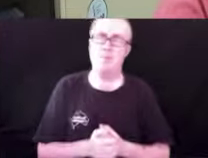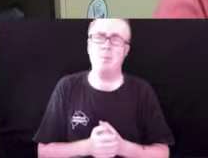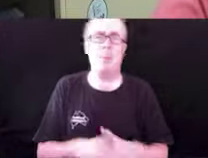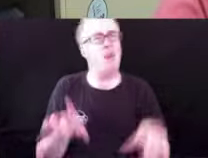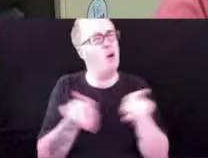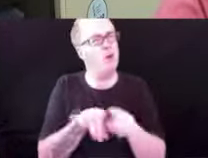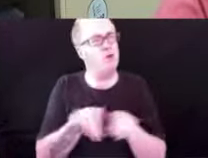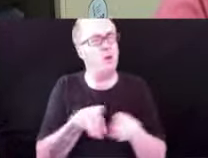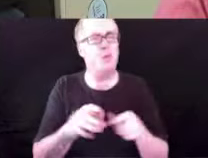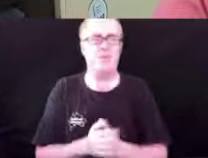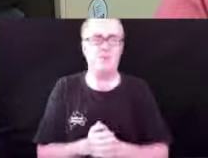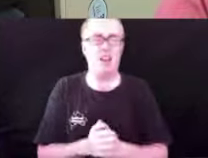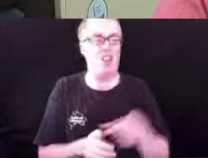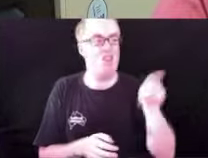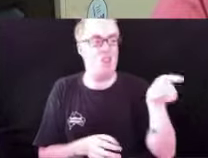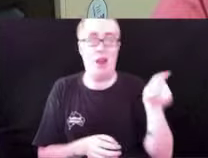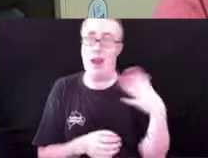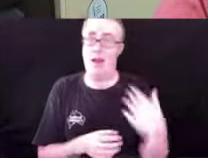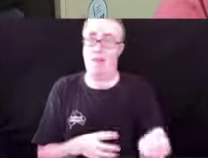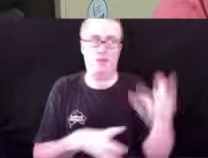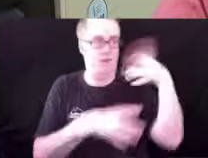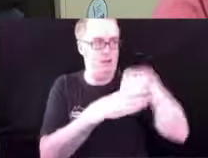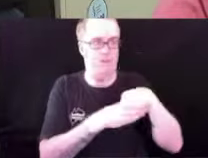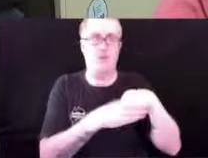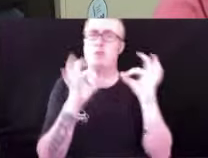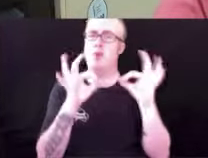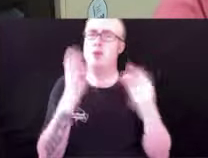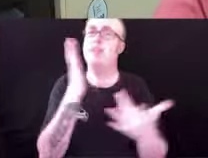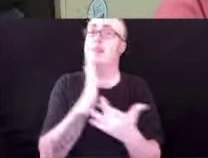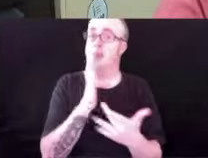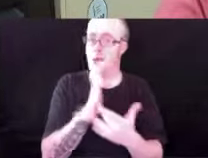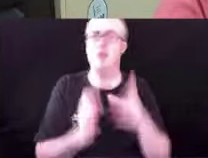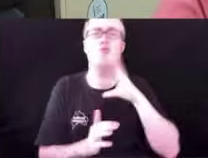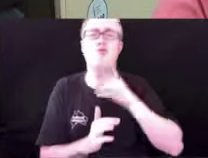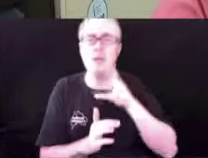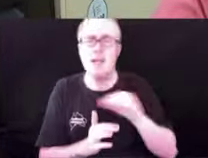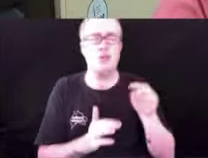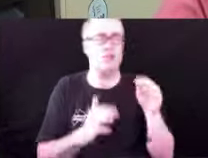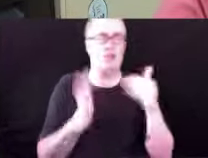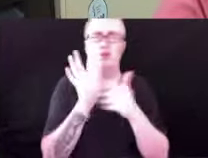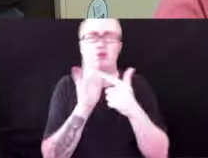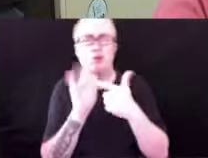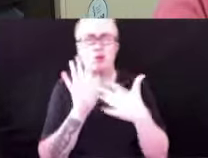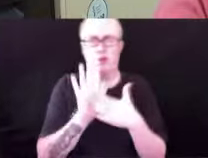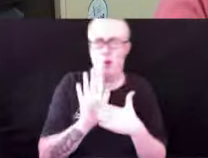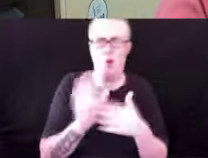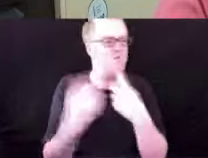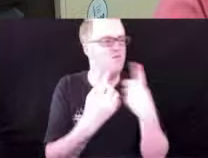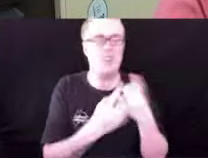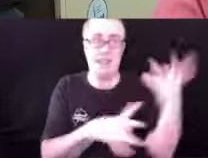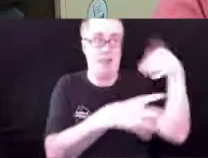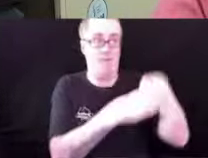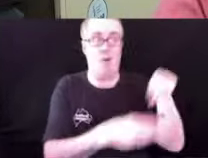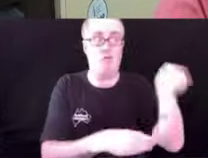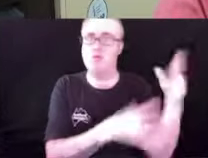and also that it had built in as adaptive technology, speech and Zoom